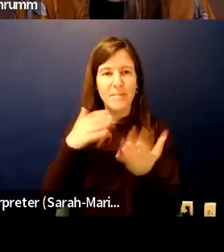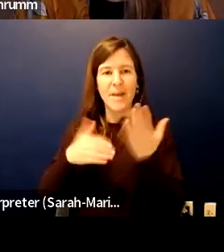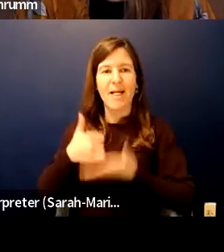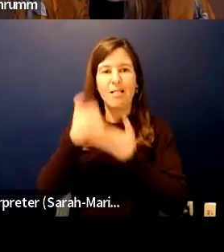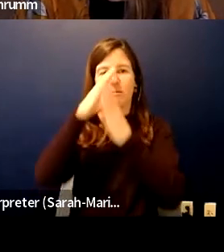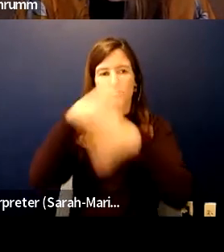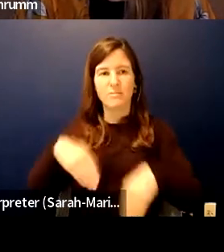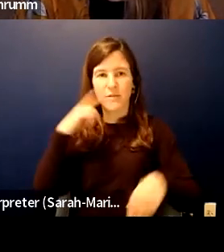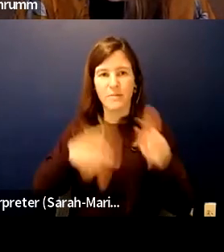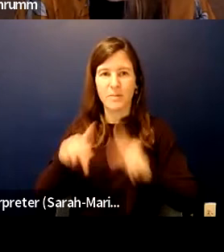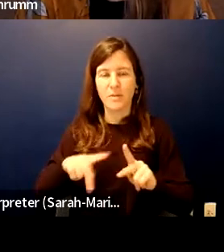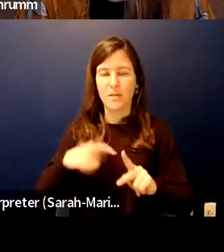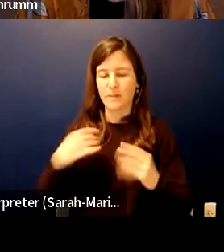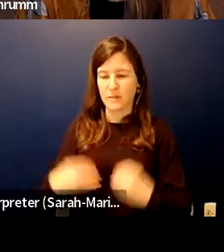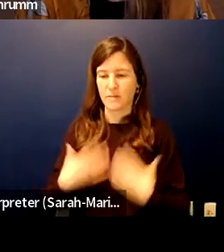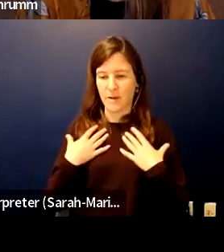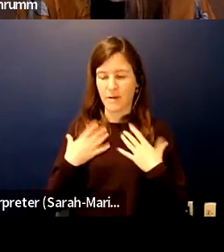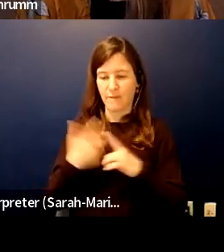by Shkwananito, who